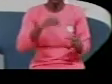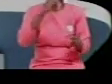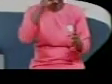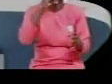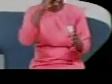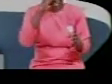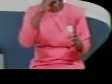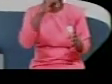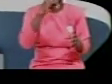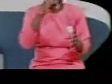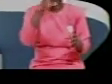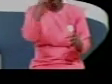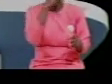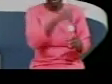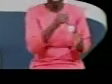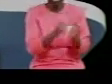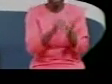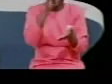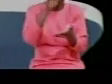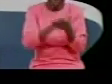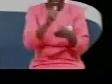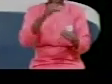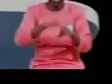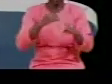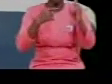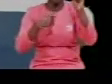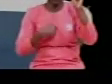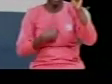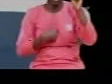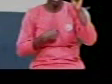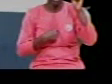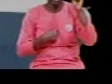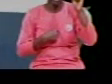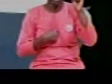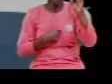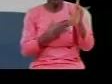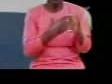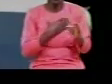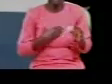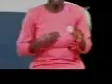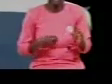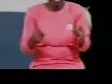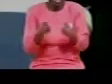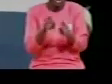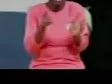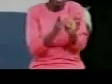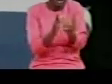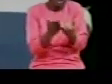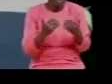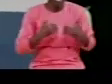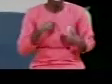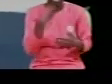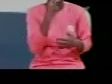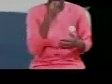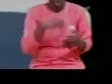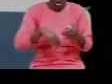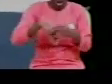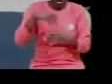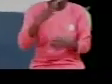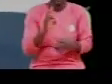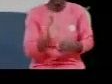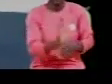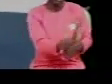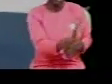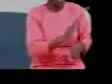He that believeth on me, as the scripture has said, out of his belly